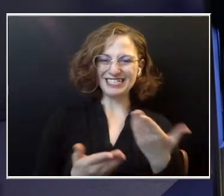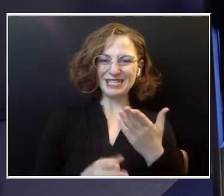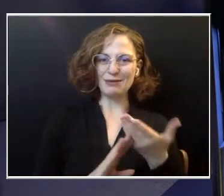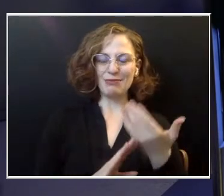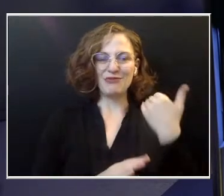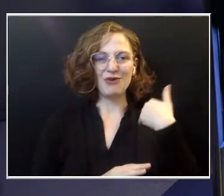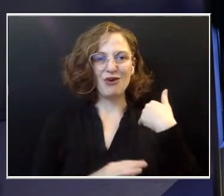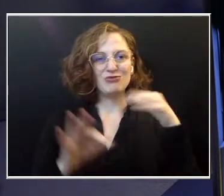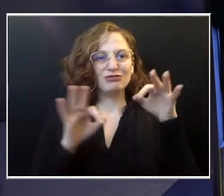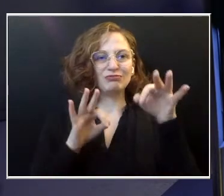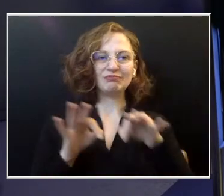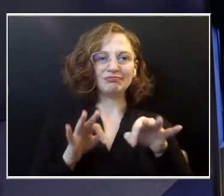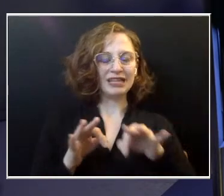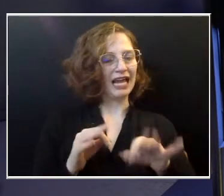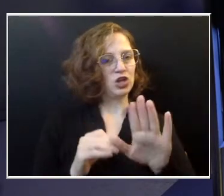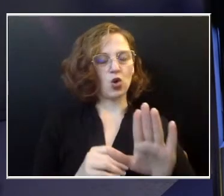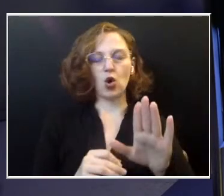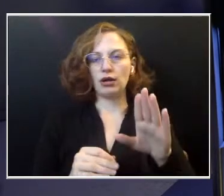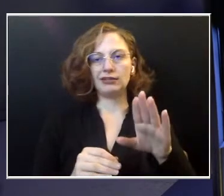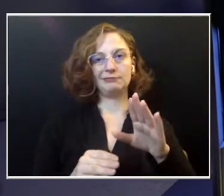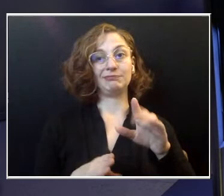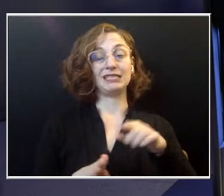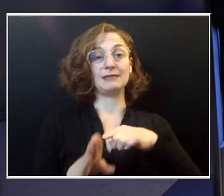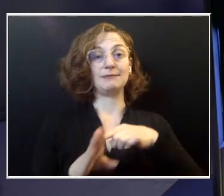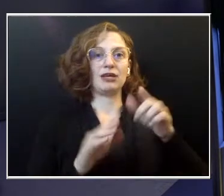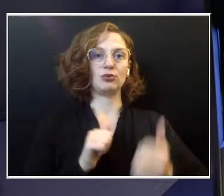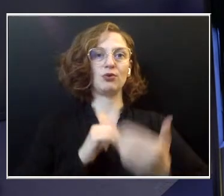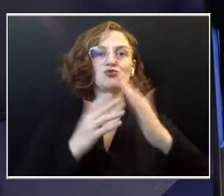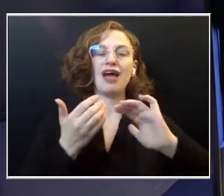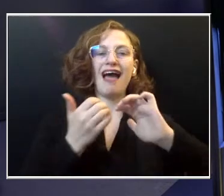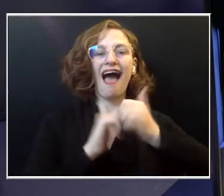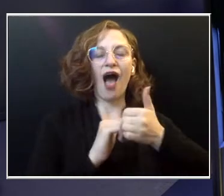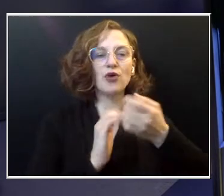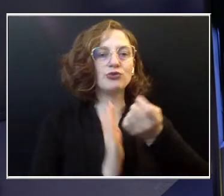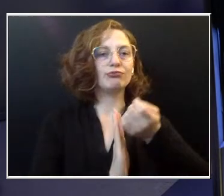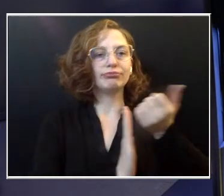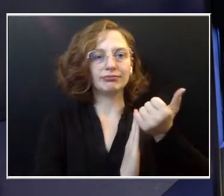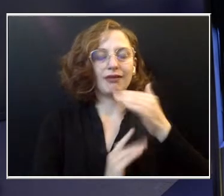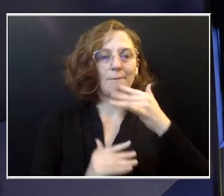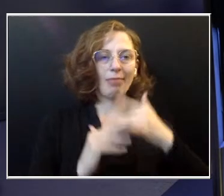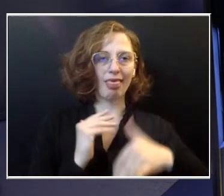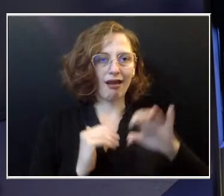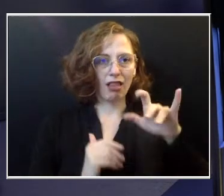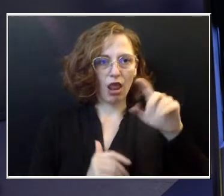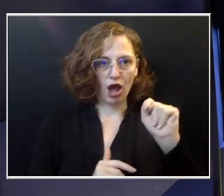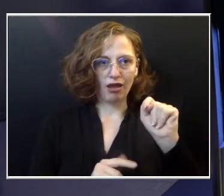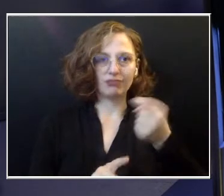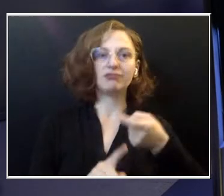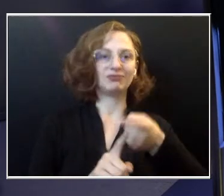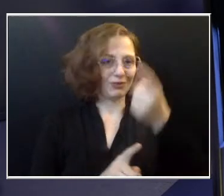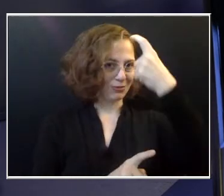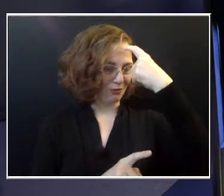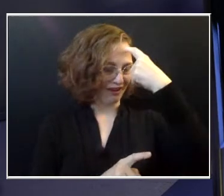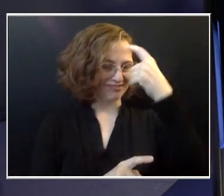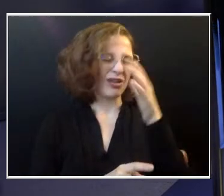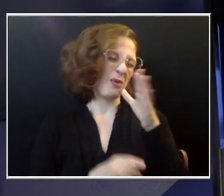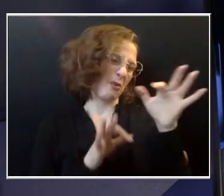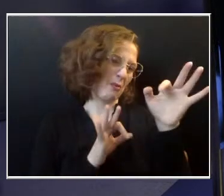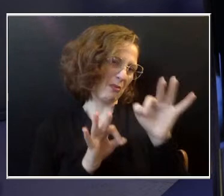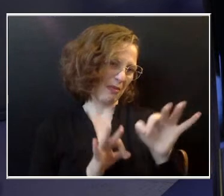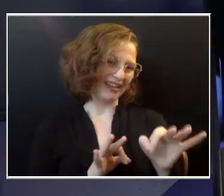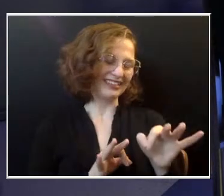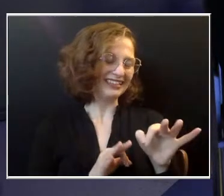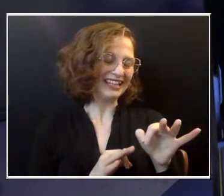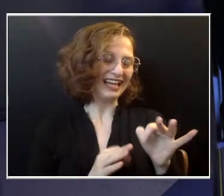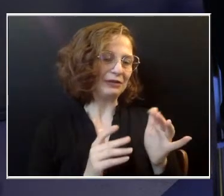blood clots, these treatments, take the blood clots out of the brain. So we're going to explain kind of how you did this in Camden's case. Also, welcome